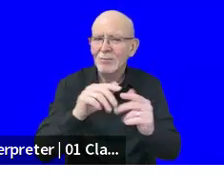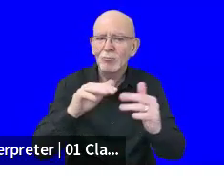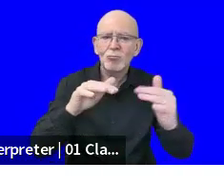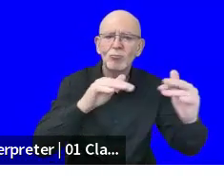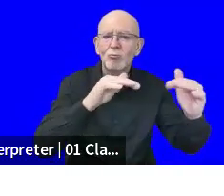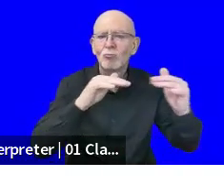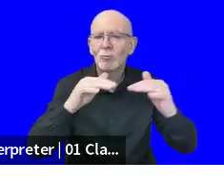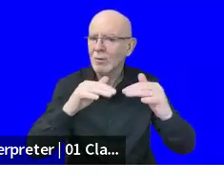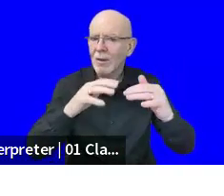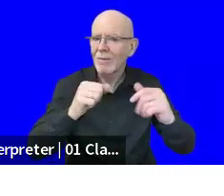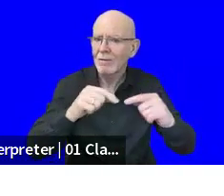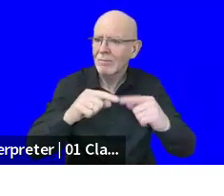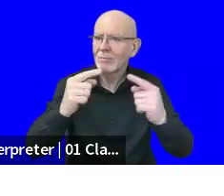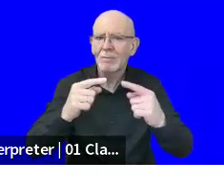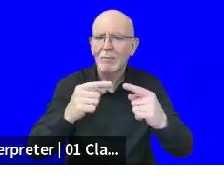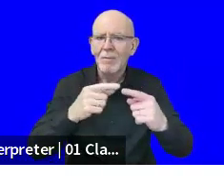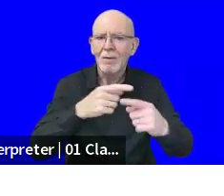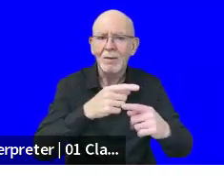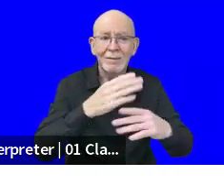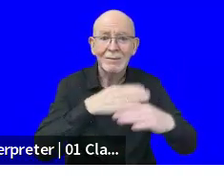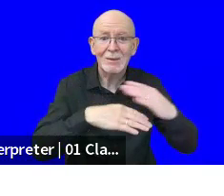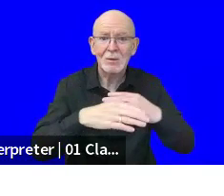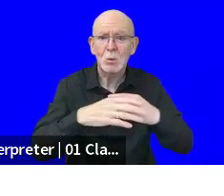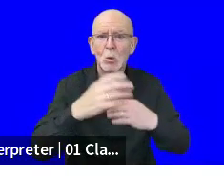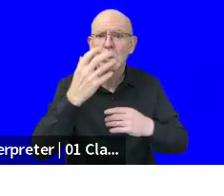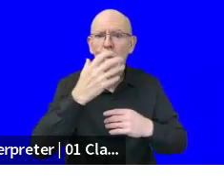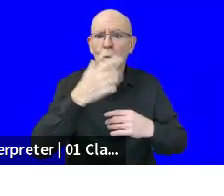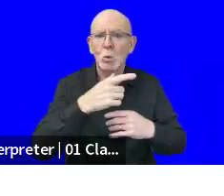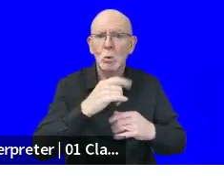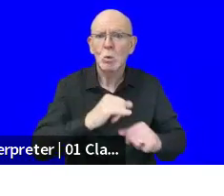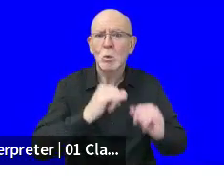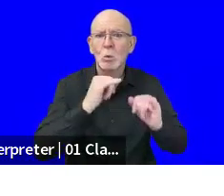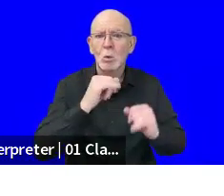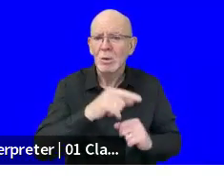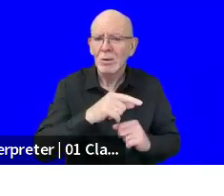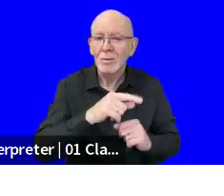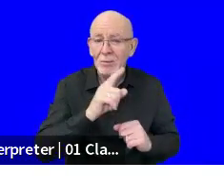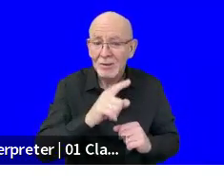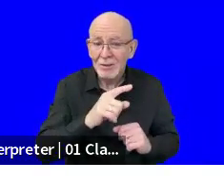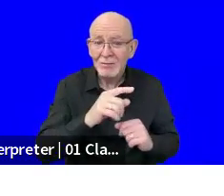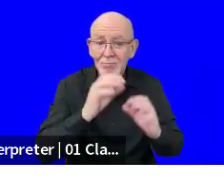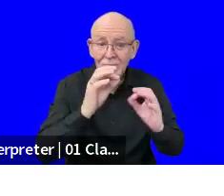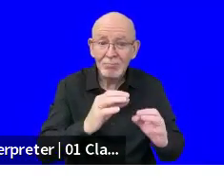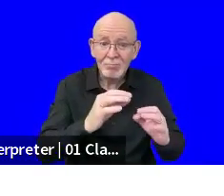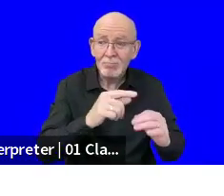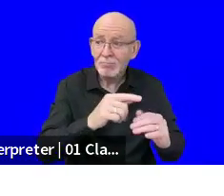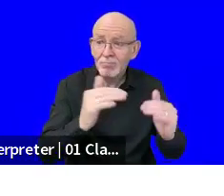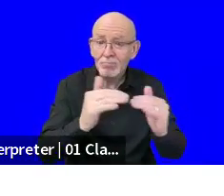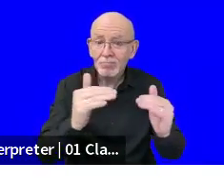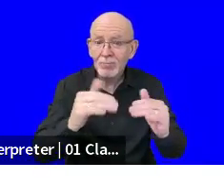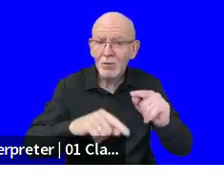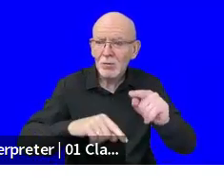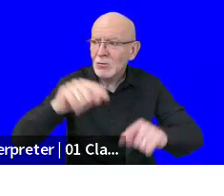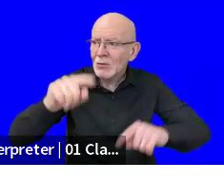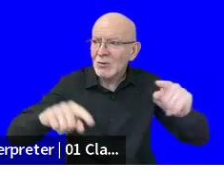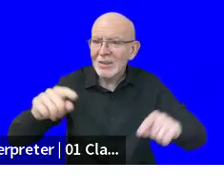all these adjustments are focusing on cash benefits, but cannot be the only solution.